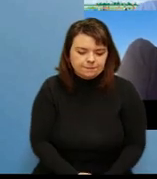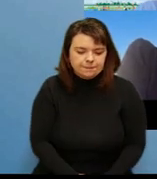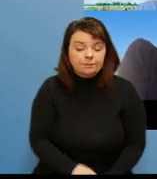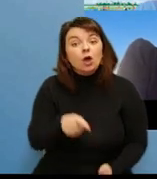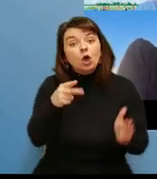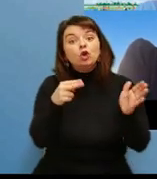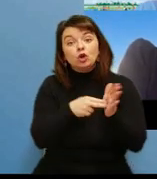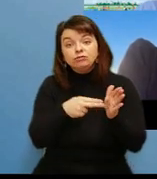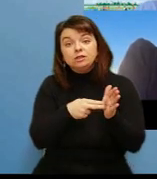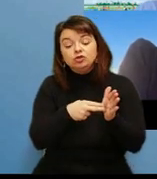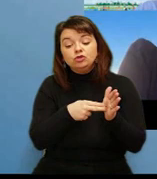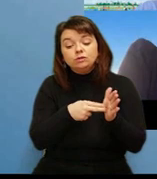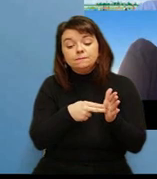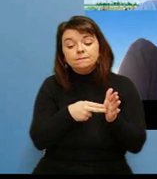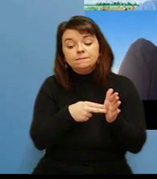I'll be happy to do that.